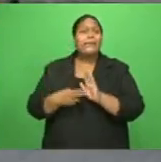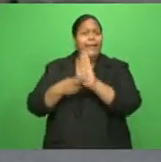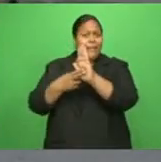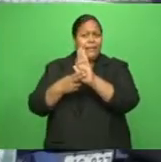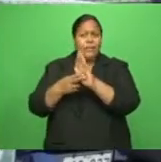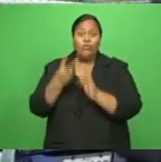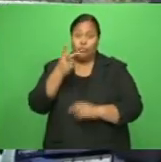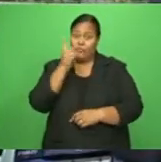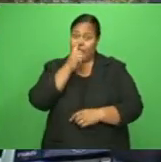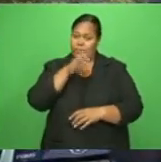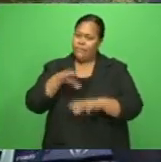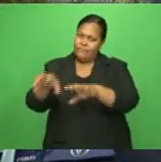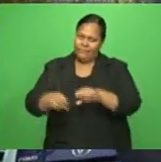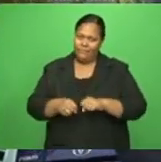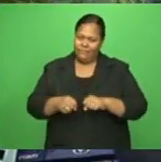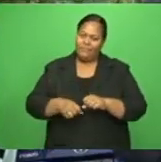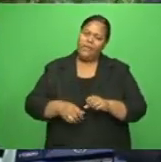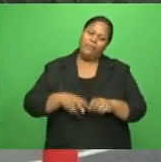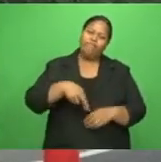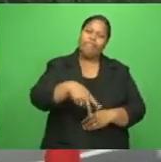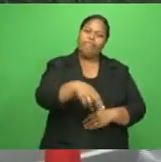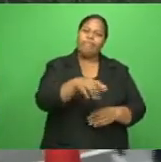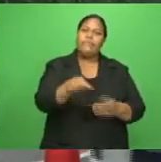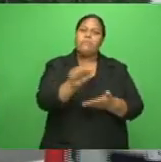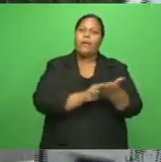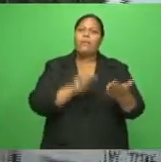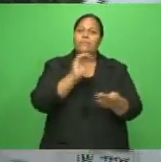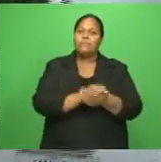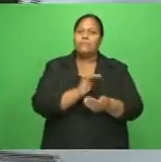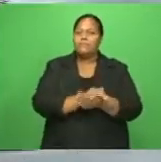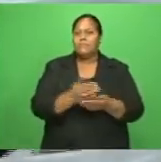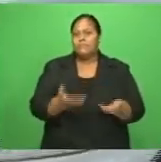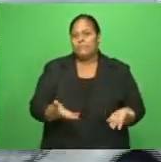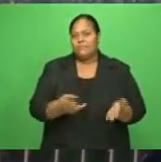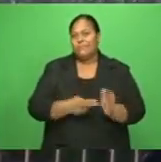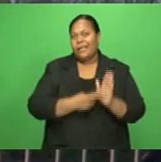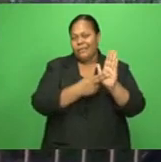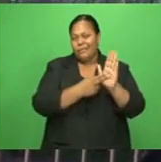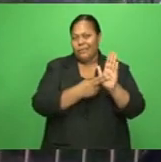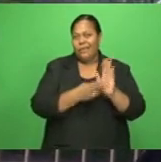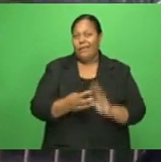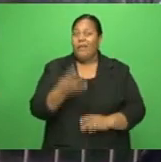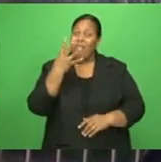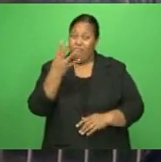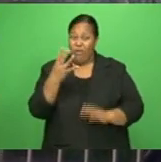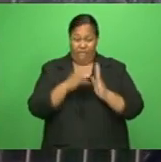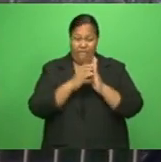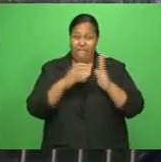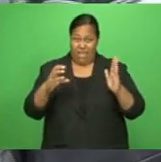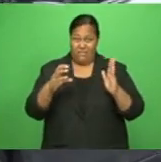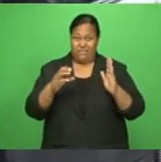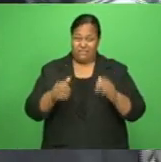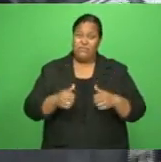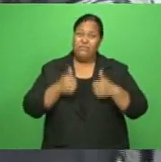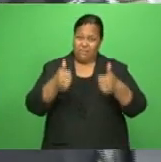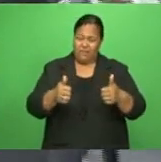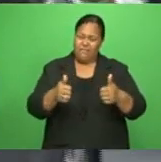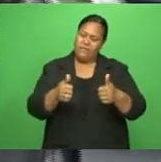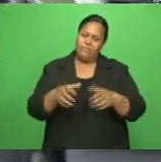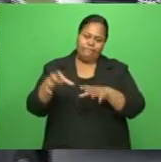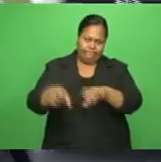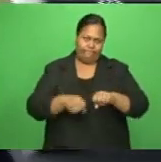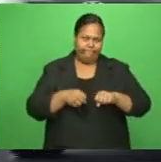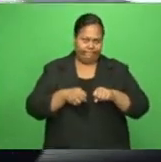kava along the Korvuto area in Nandi. 4 minivan drivers were arrested from the minivan stand in Lautoka.